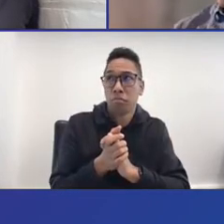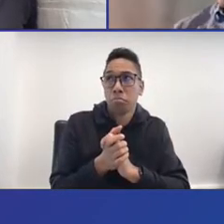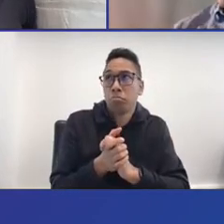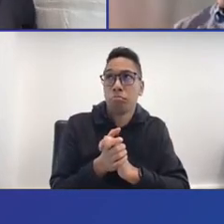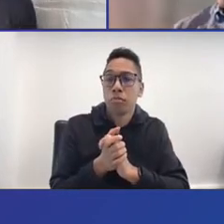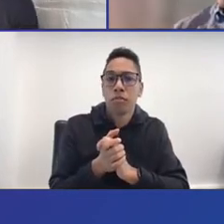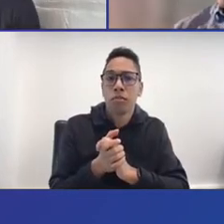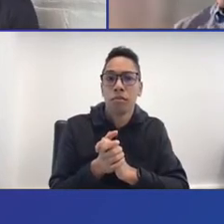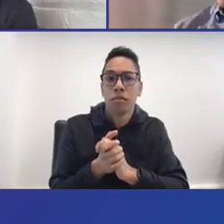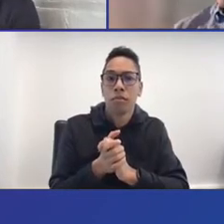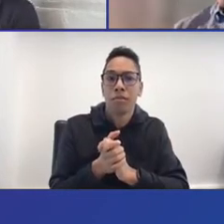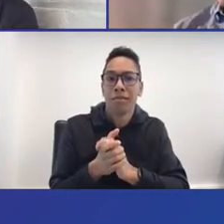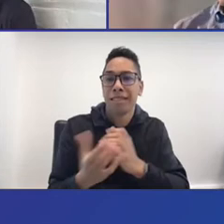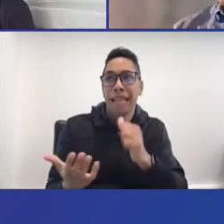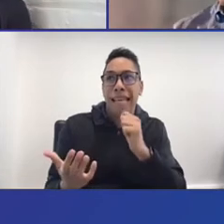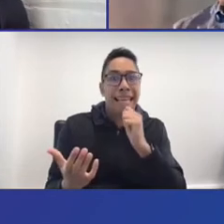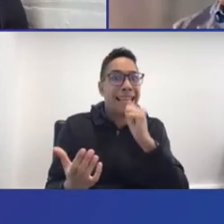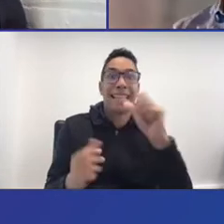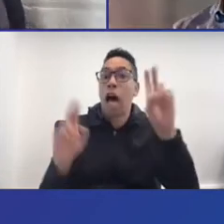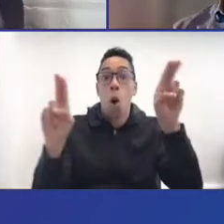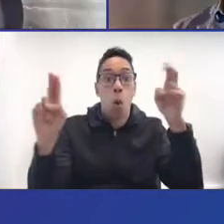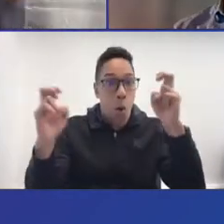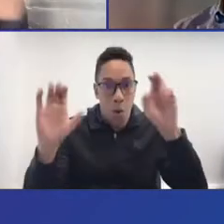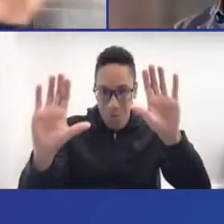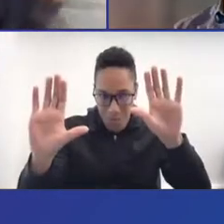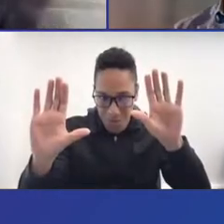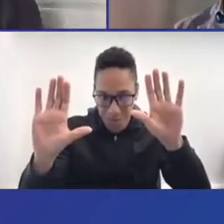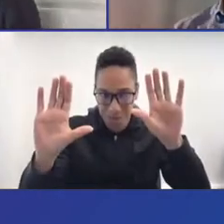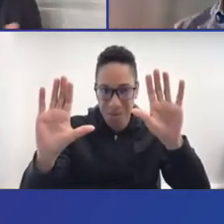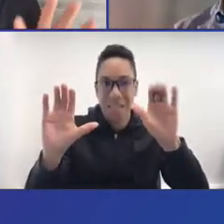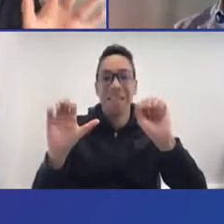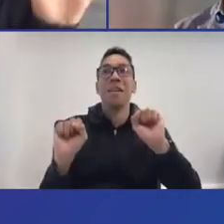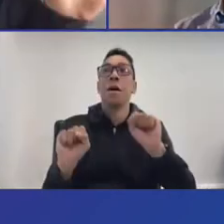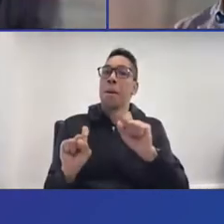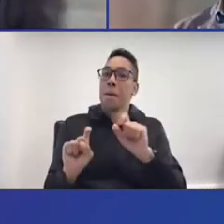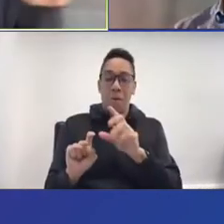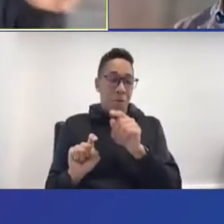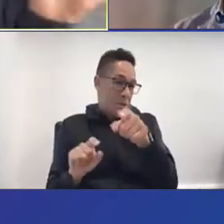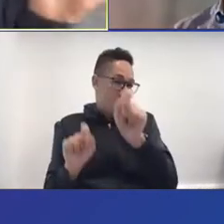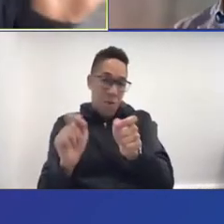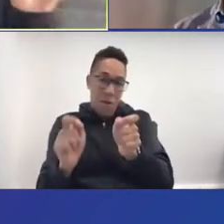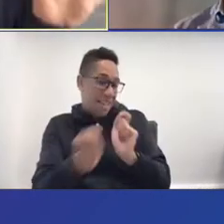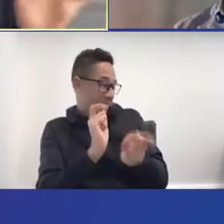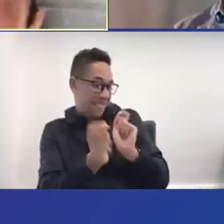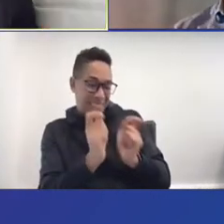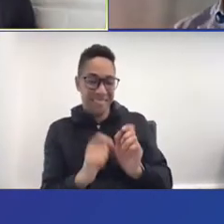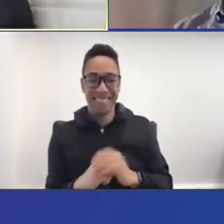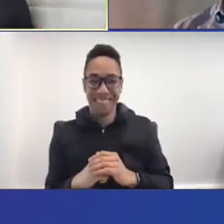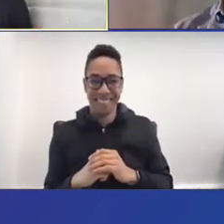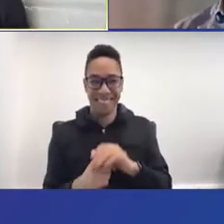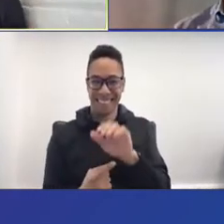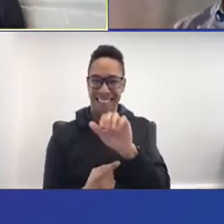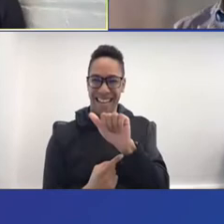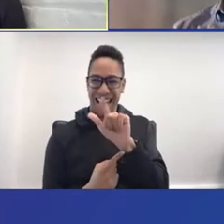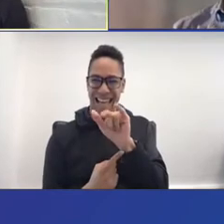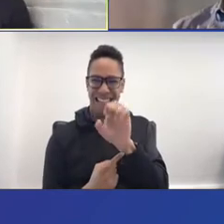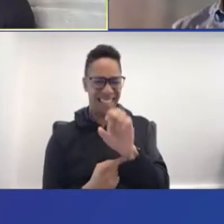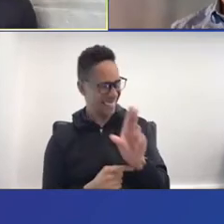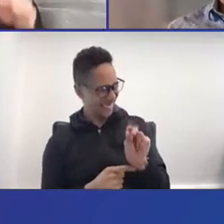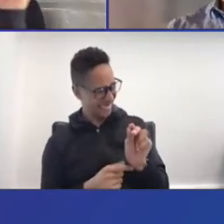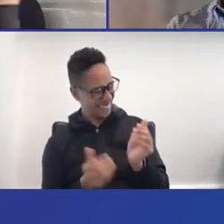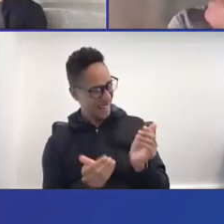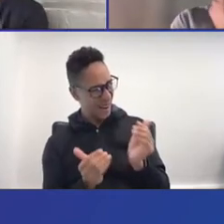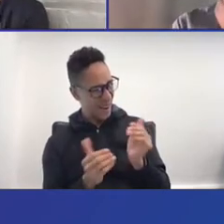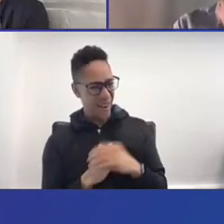I mean, you know, it's not a quote, Alice. So, you know, come in and slice it up. You go ahead. But I feel like